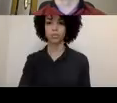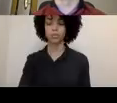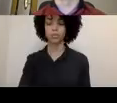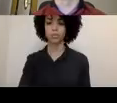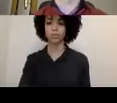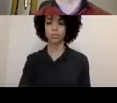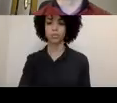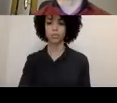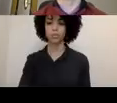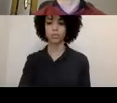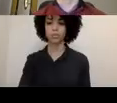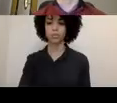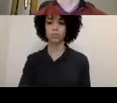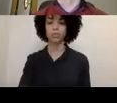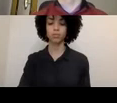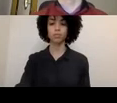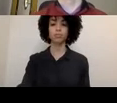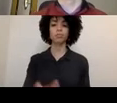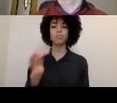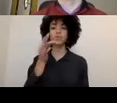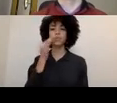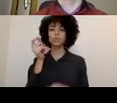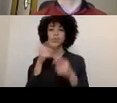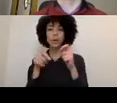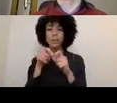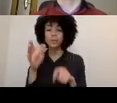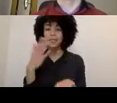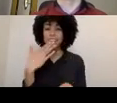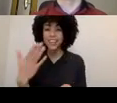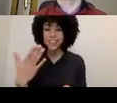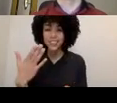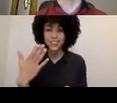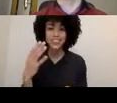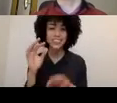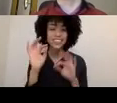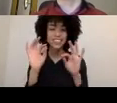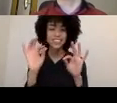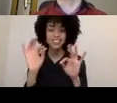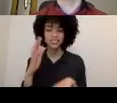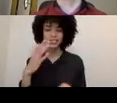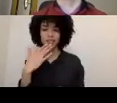panelists introduce themselves. Sure. So please wrap up soon. Thank you. This has been wonderful. Thanks.